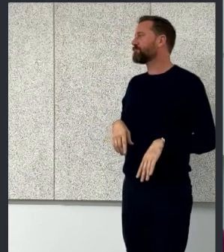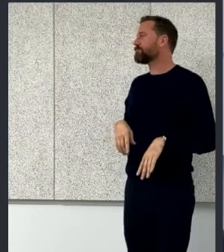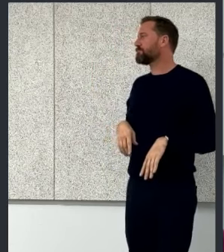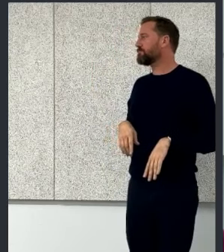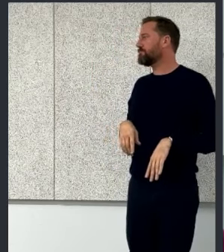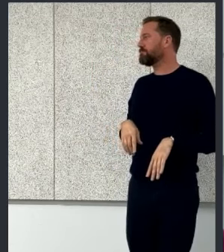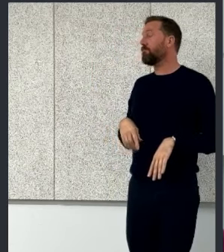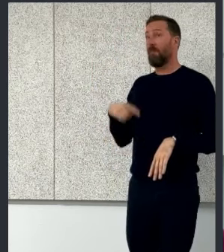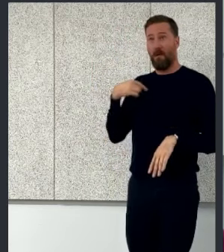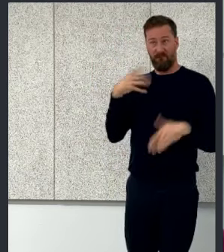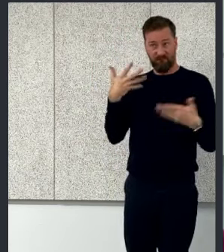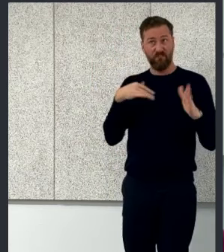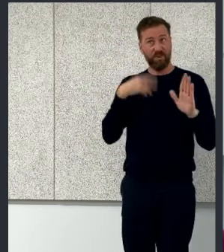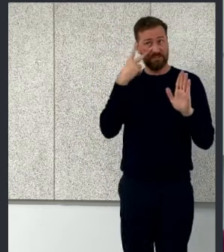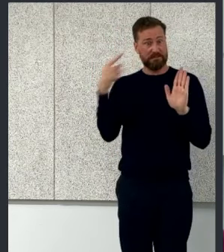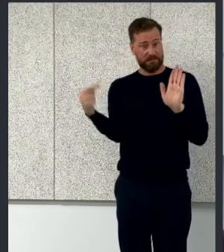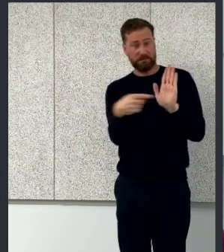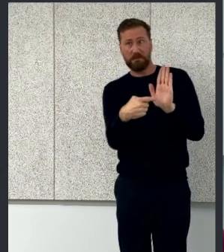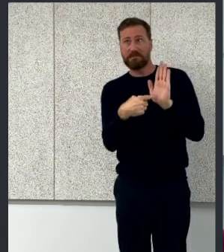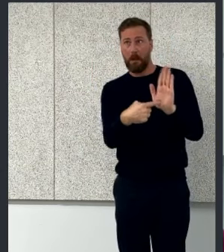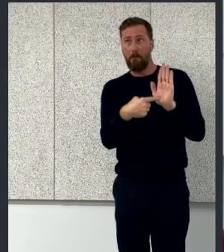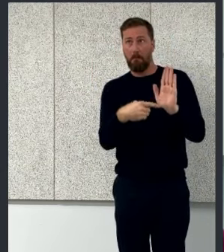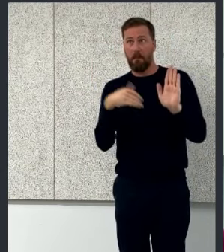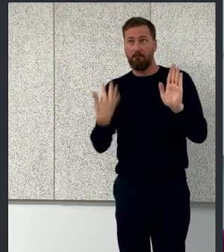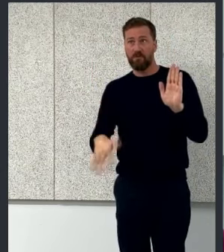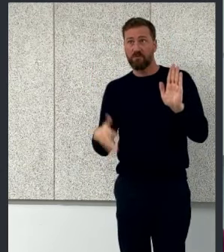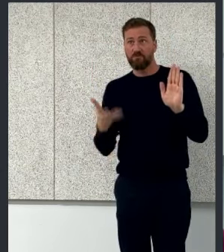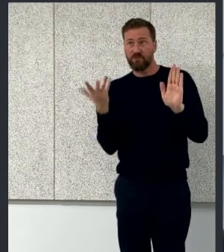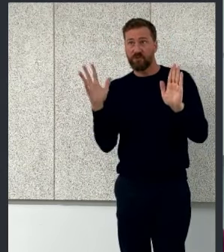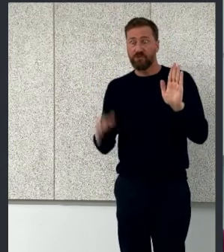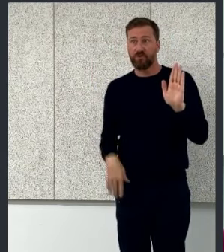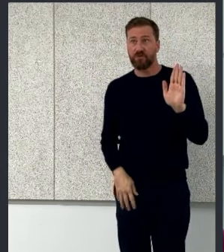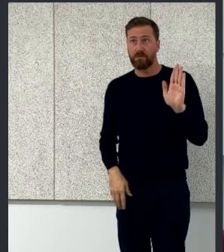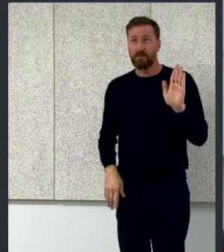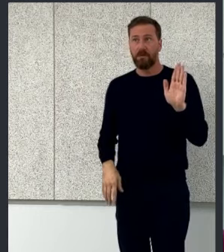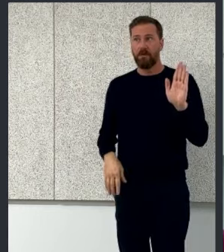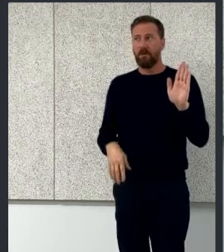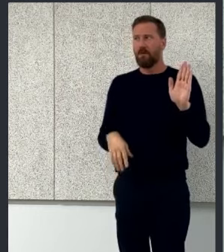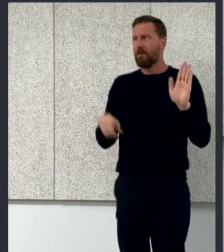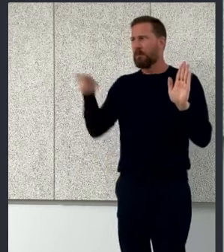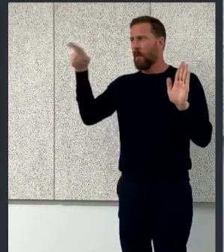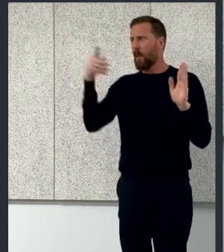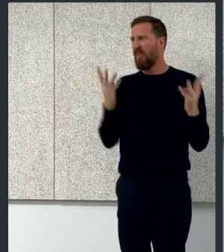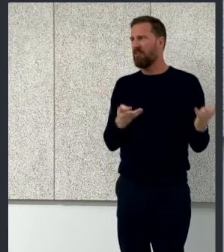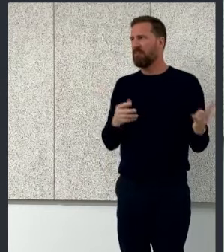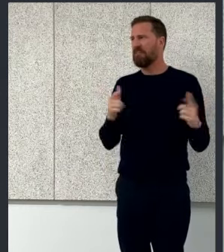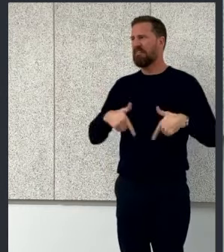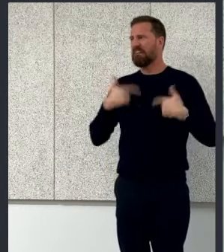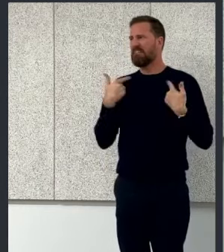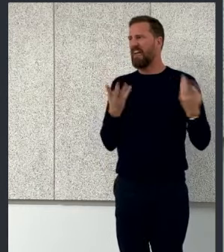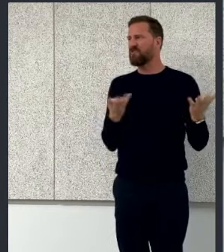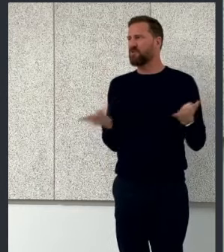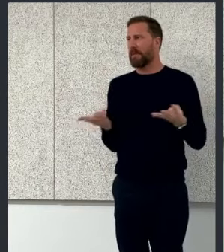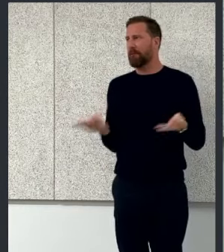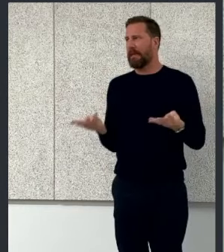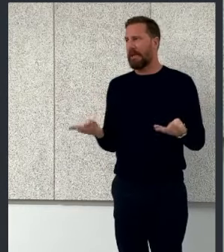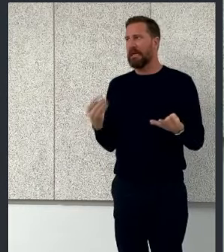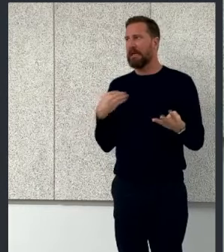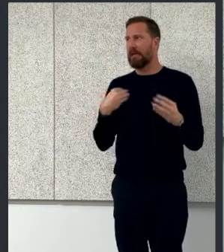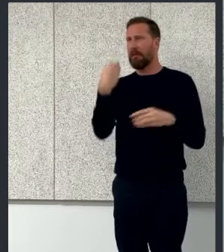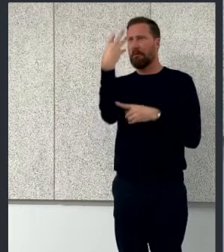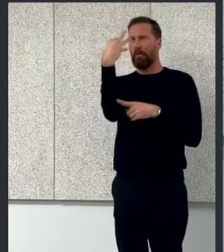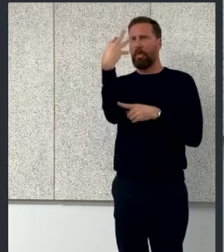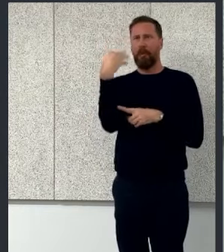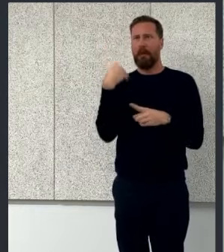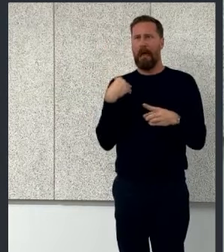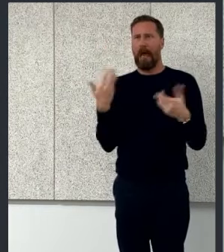I have seen examples. I'm like aware that we're live streaming, and so I'm not gonna say everything that's